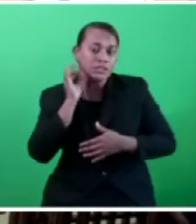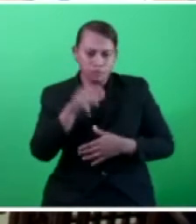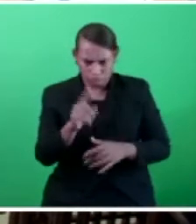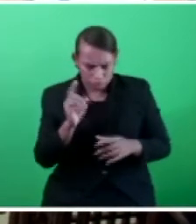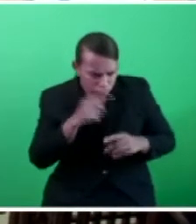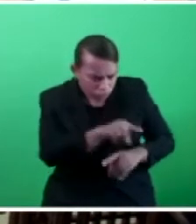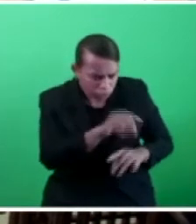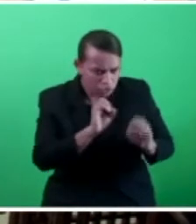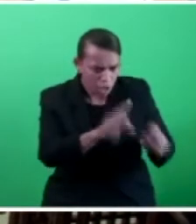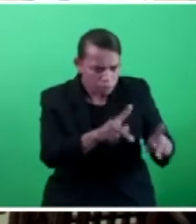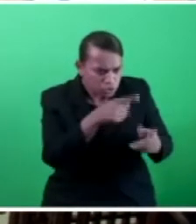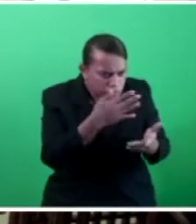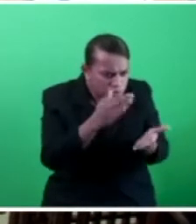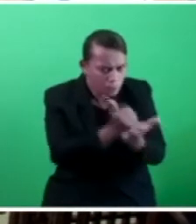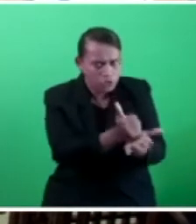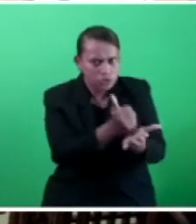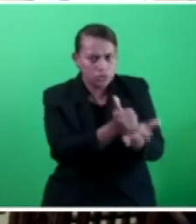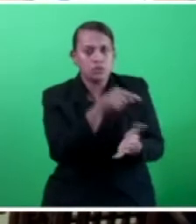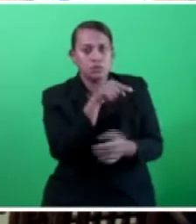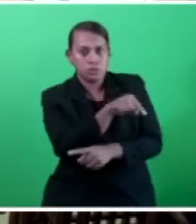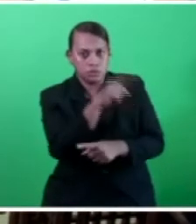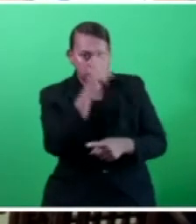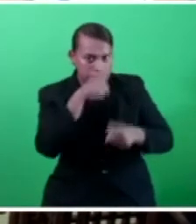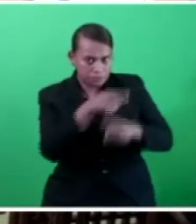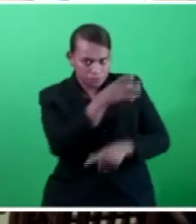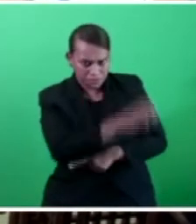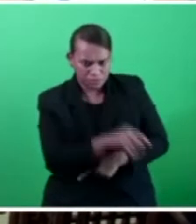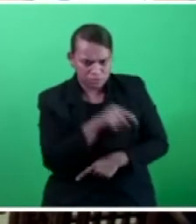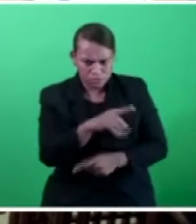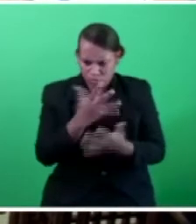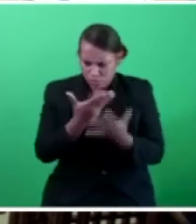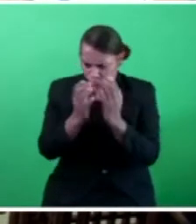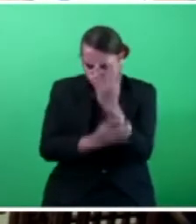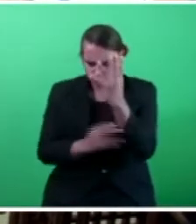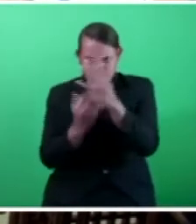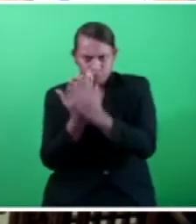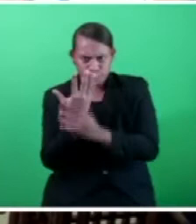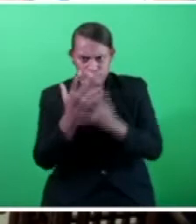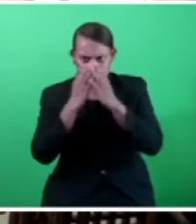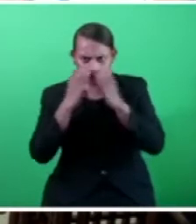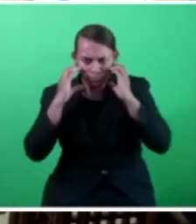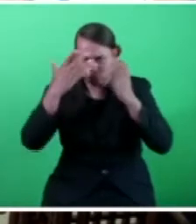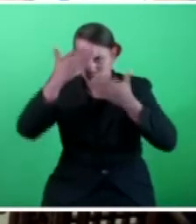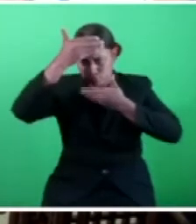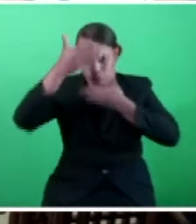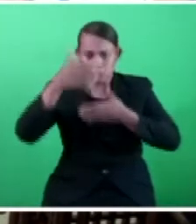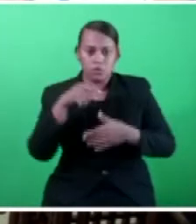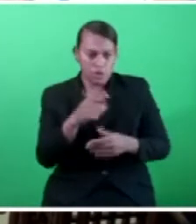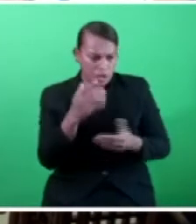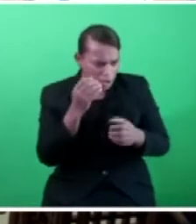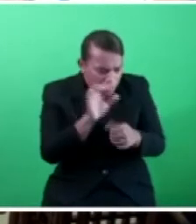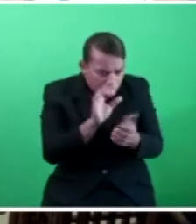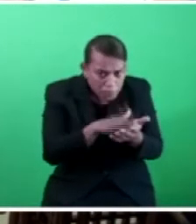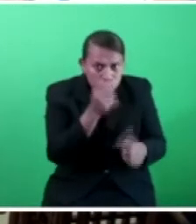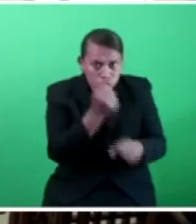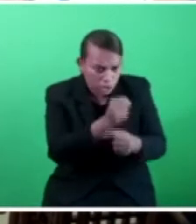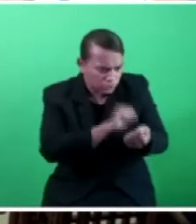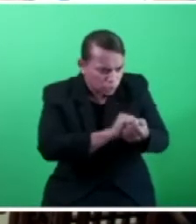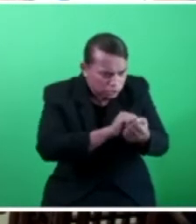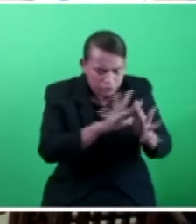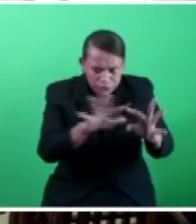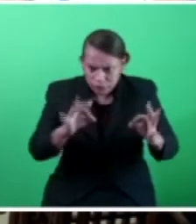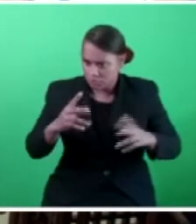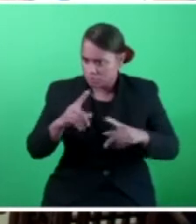equipment, meaning masks, eye shields, gloves, and gowns. Their laundry is done separately. Visitations are heavily restricted, and